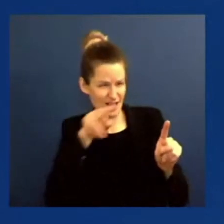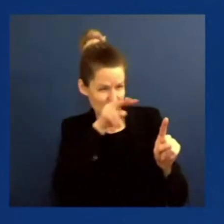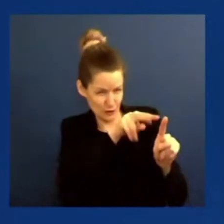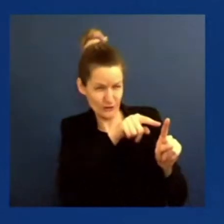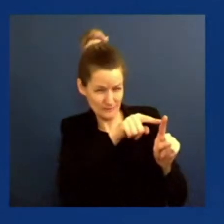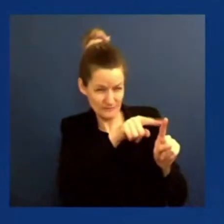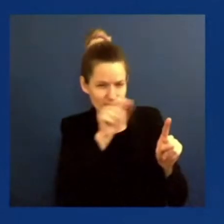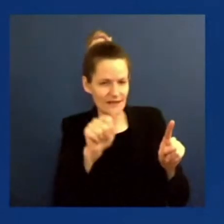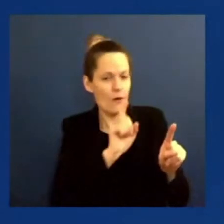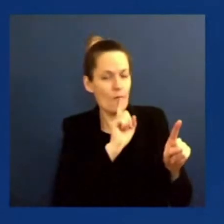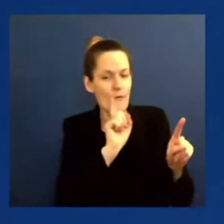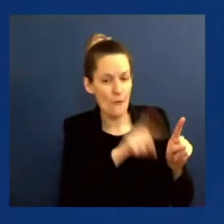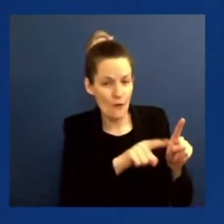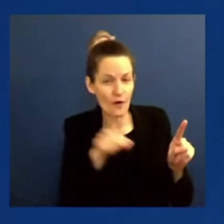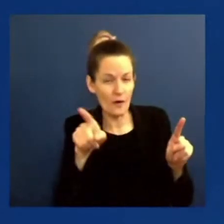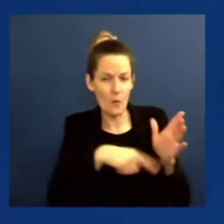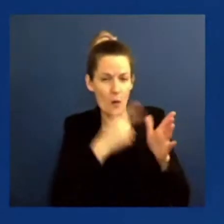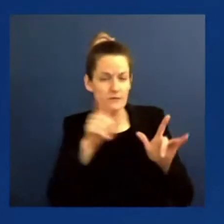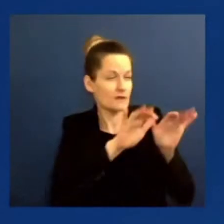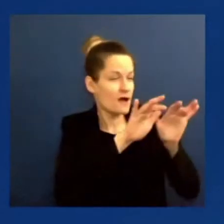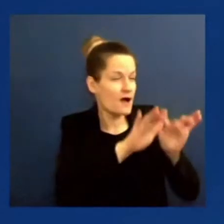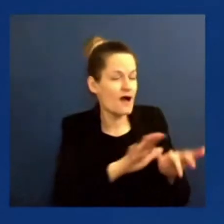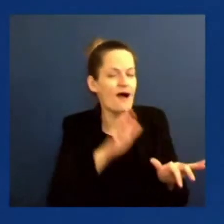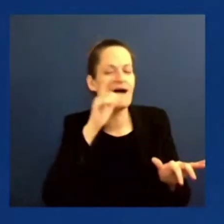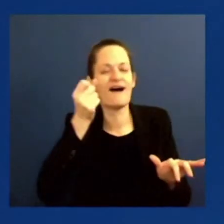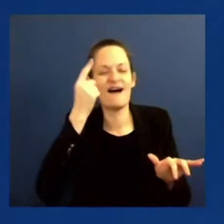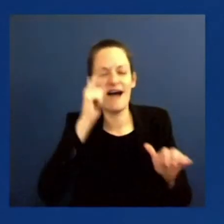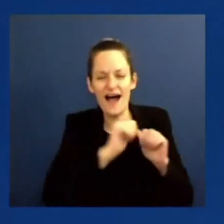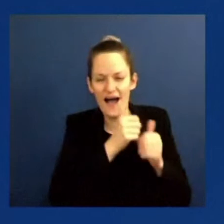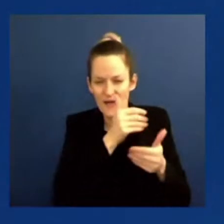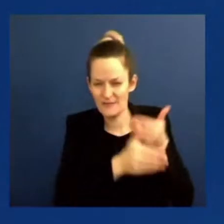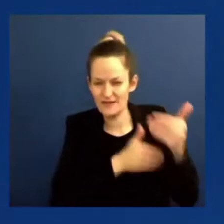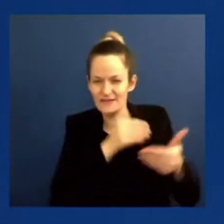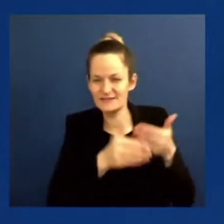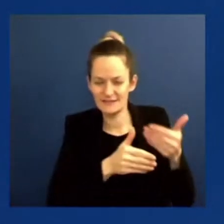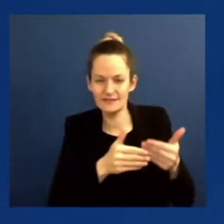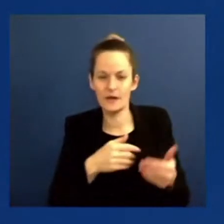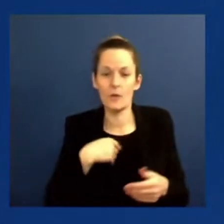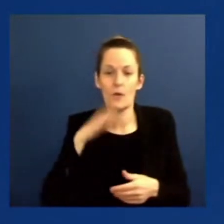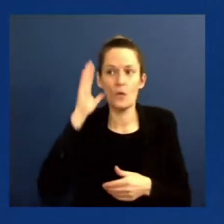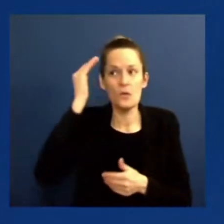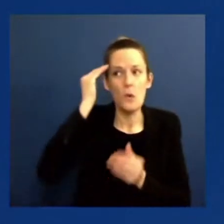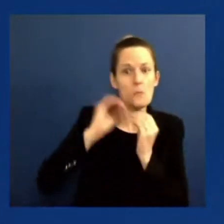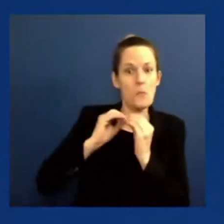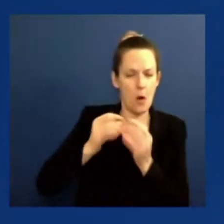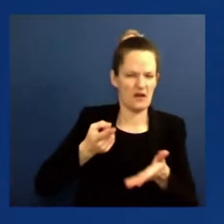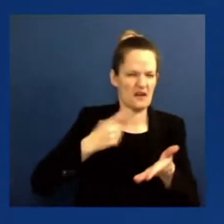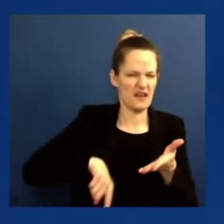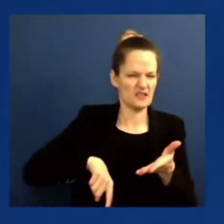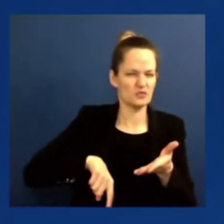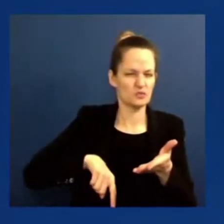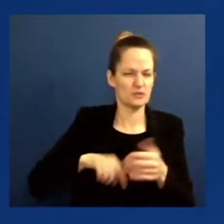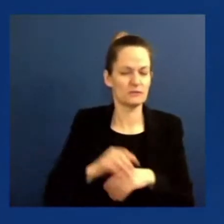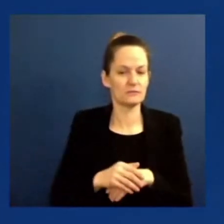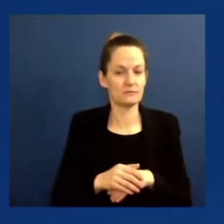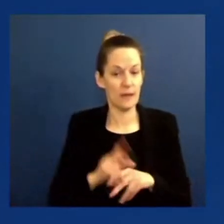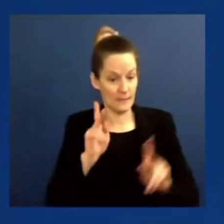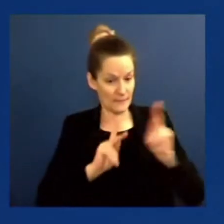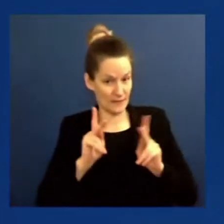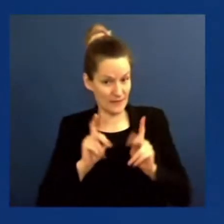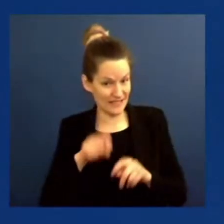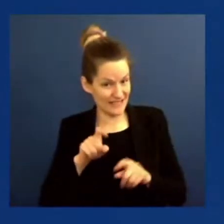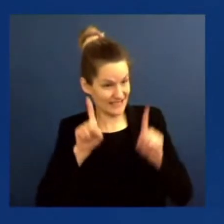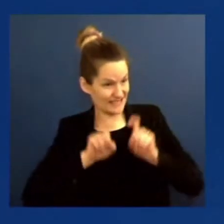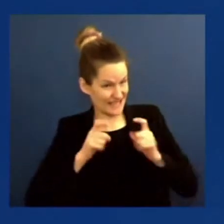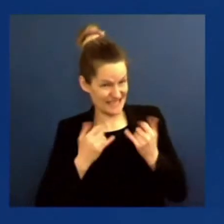report those numbers next week. I want to continue to emphasize that people need a test immediately. We continue to encourage them